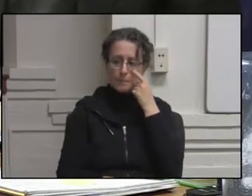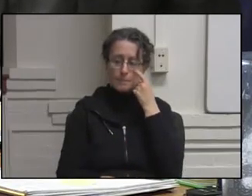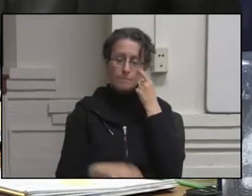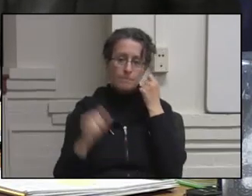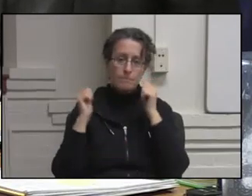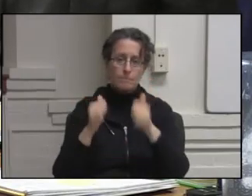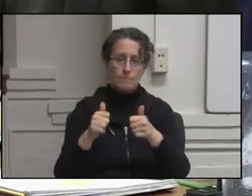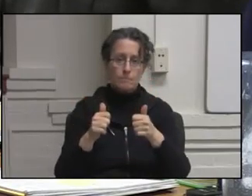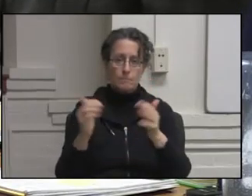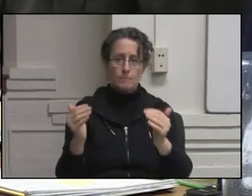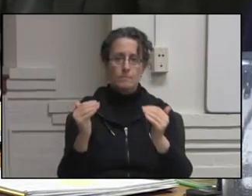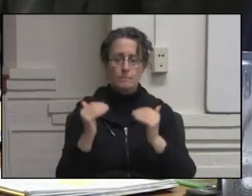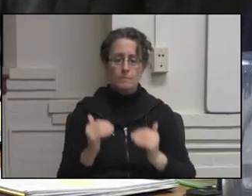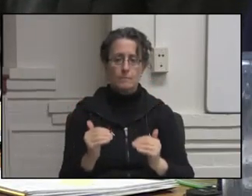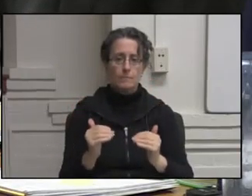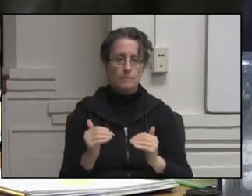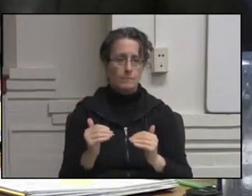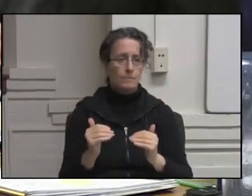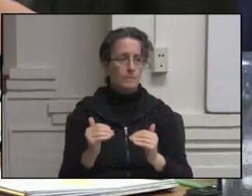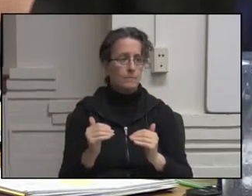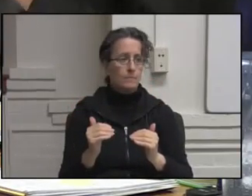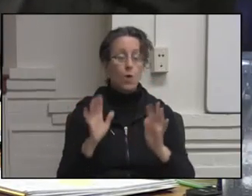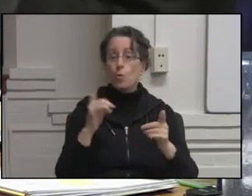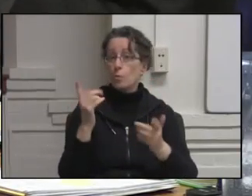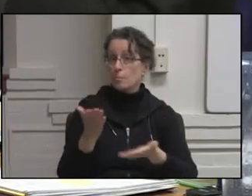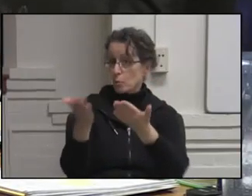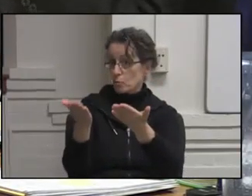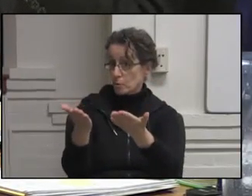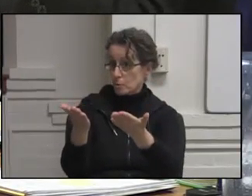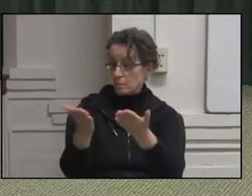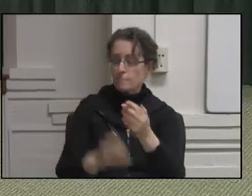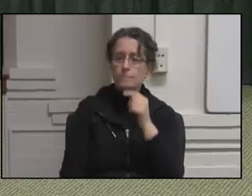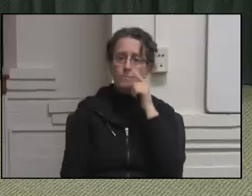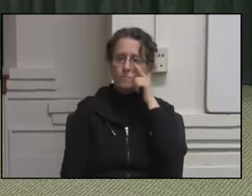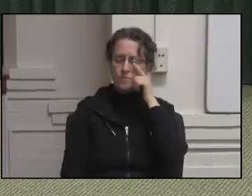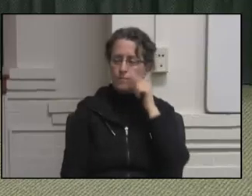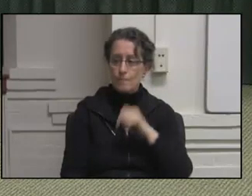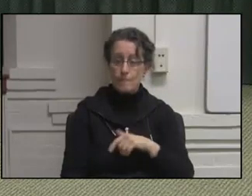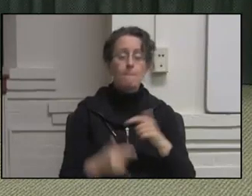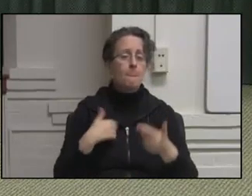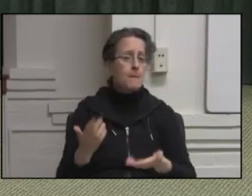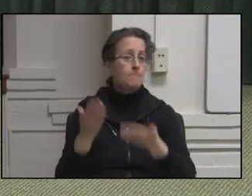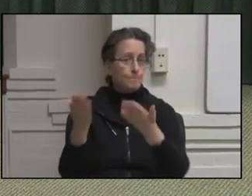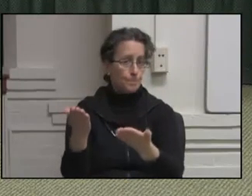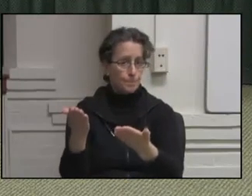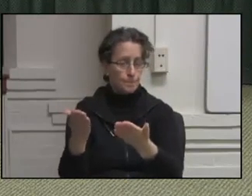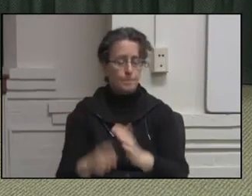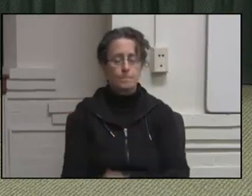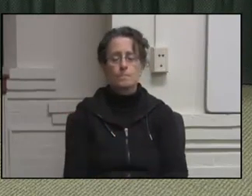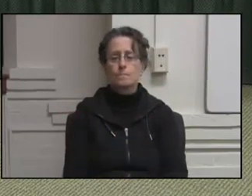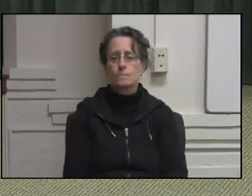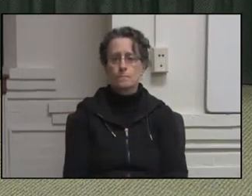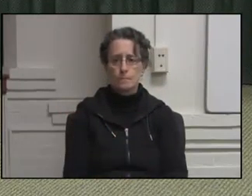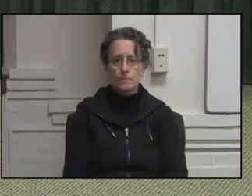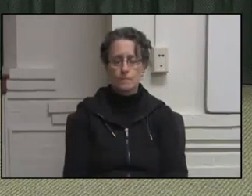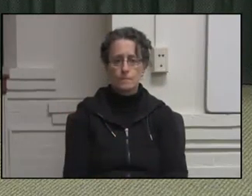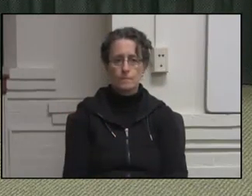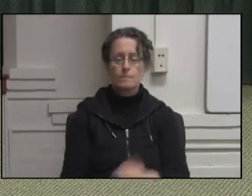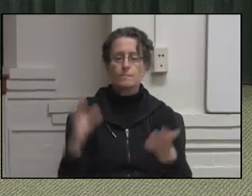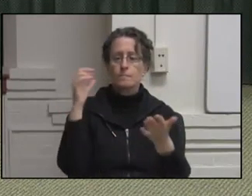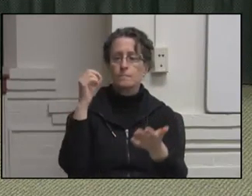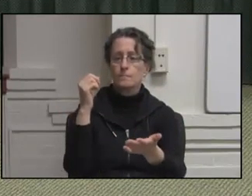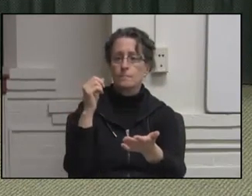Okay. Hearing none, I'll let somebody make a motion. I'll make a motion, excuse me, to authorize